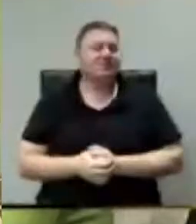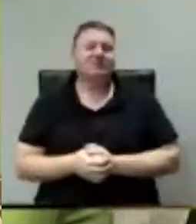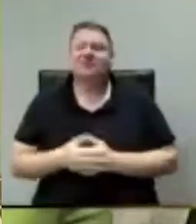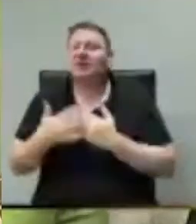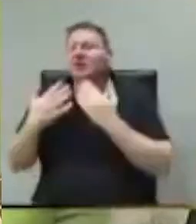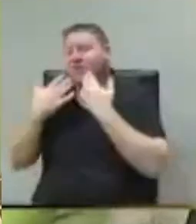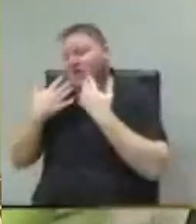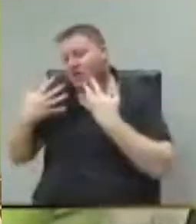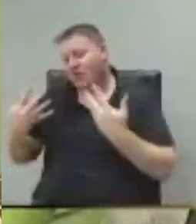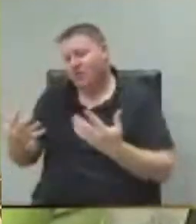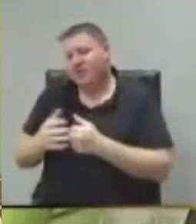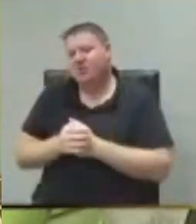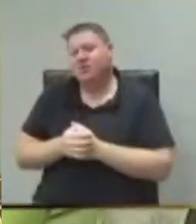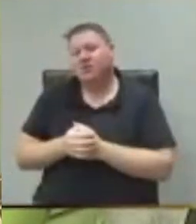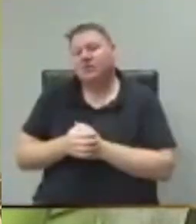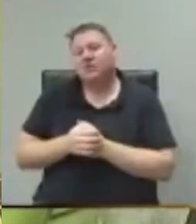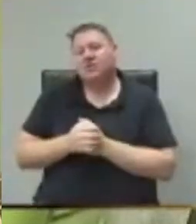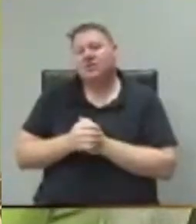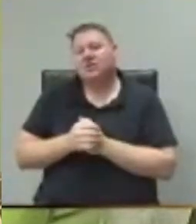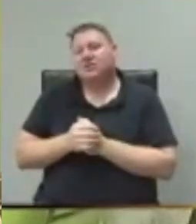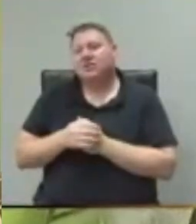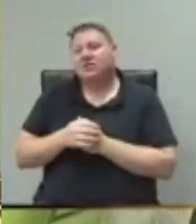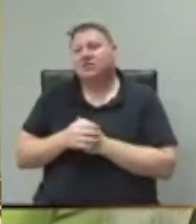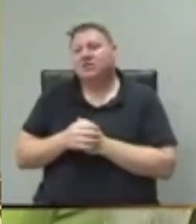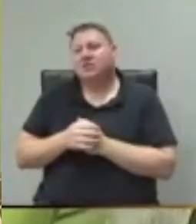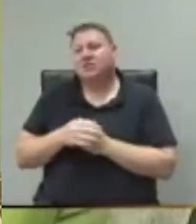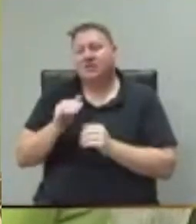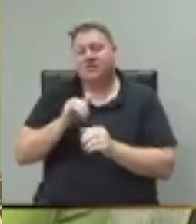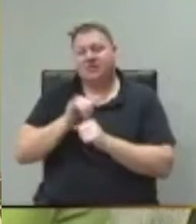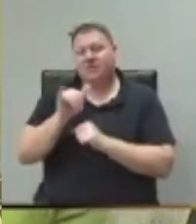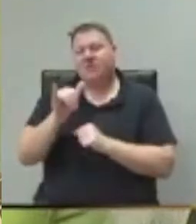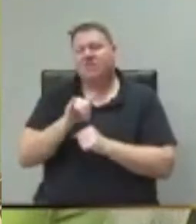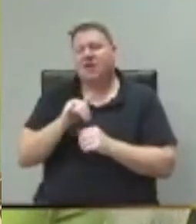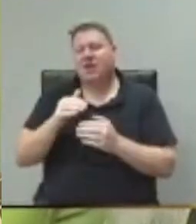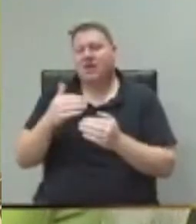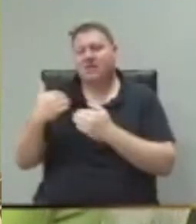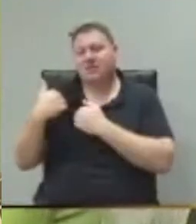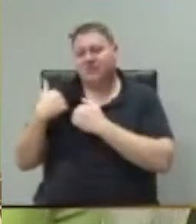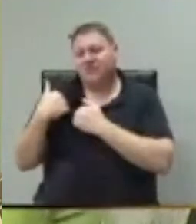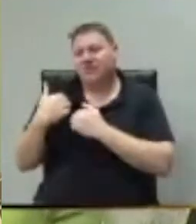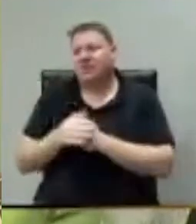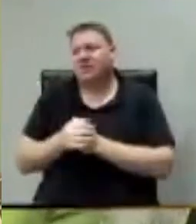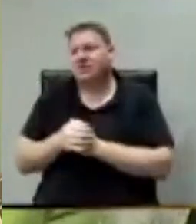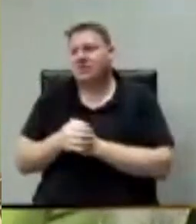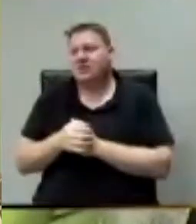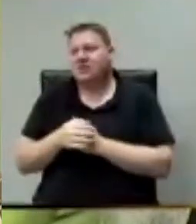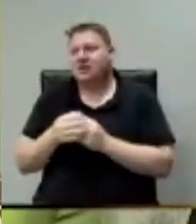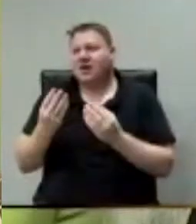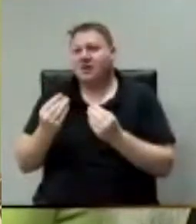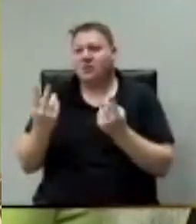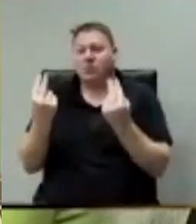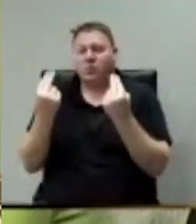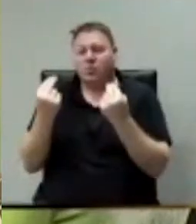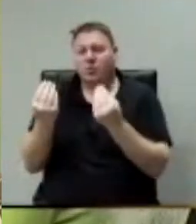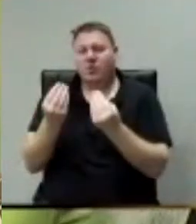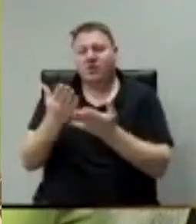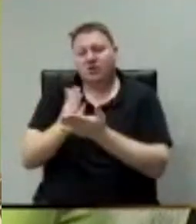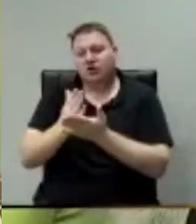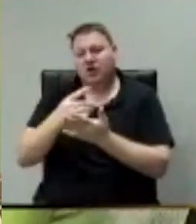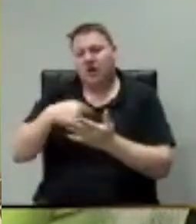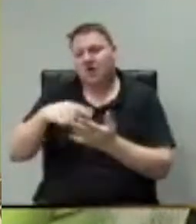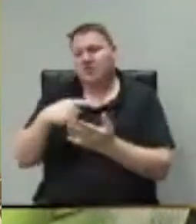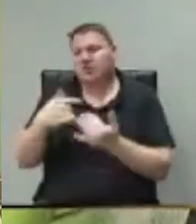much. Yes. We wish you well in the good work that you're doing. Thank you, ma'am. Even with the new things that you have shared with us